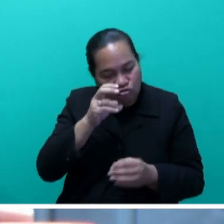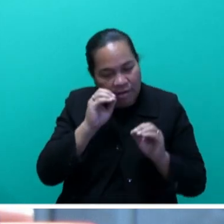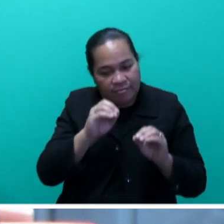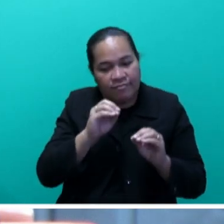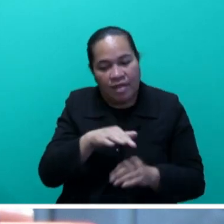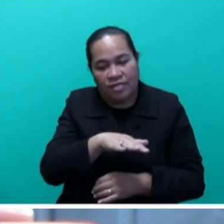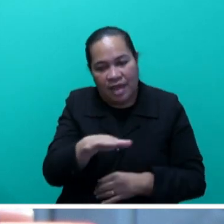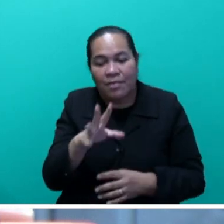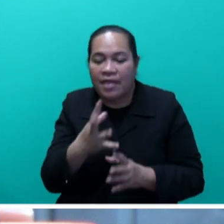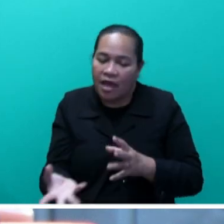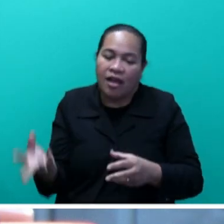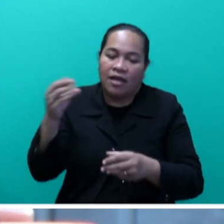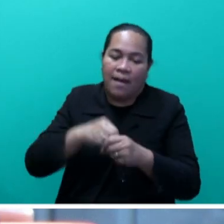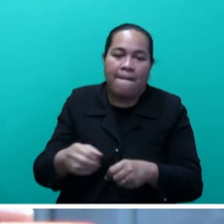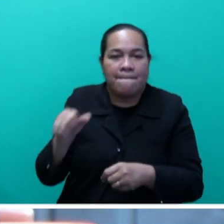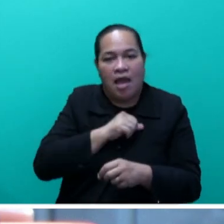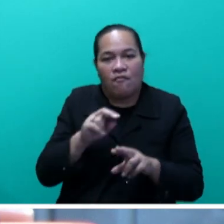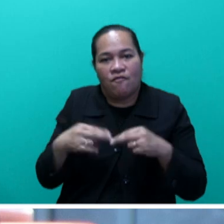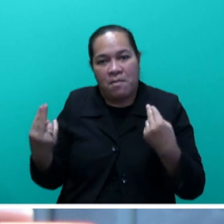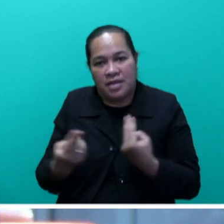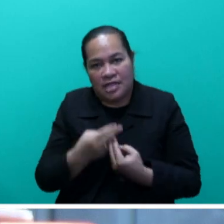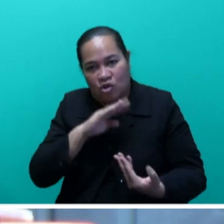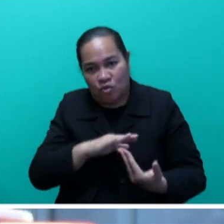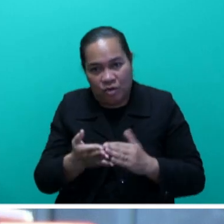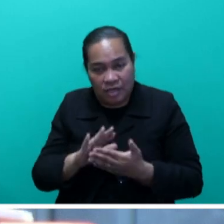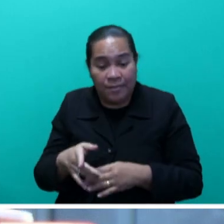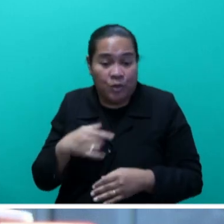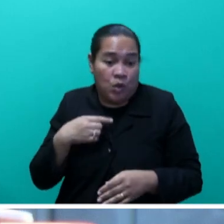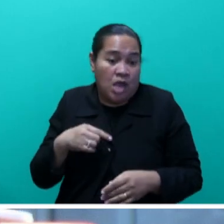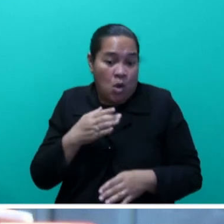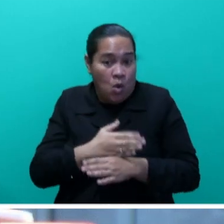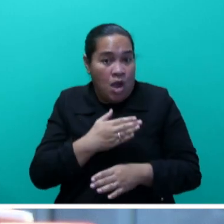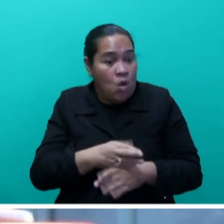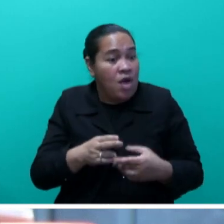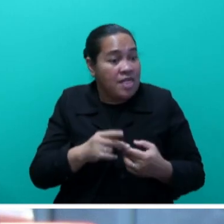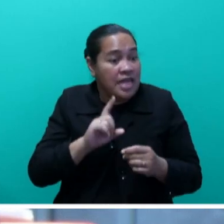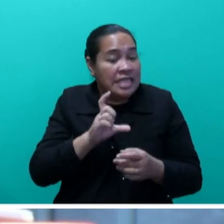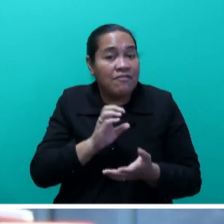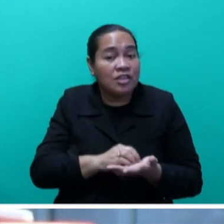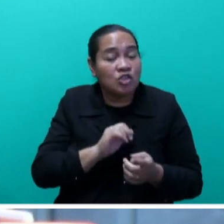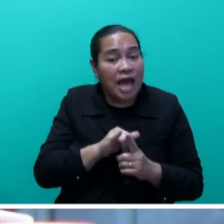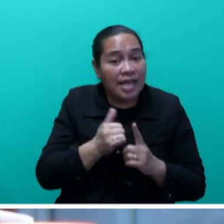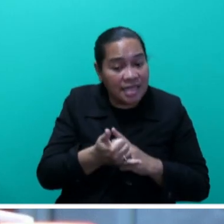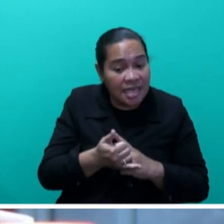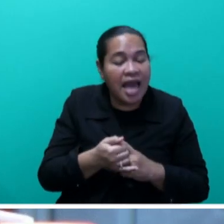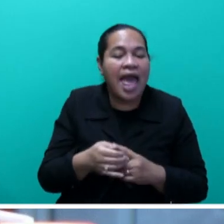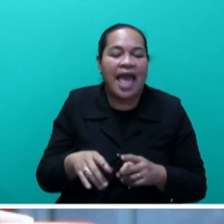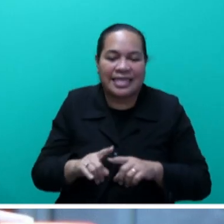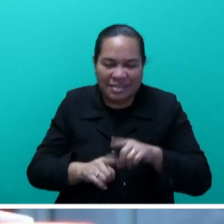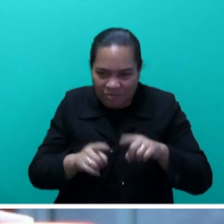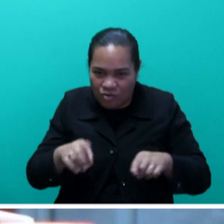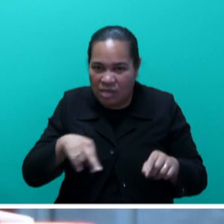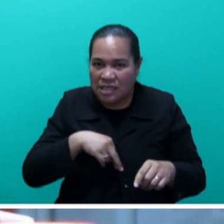and communities. The ministry is currently working with civil society, faith-based organizations, and relevant government ministries to help set up